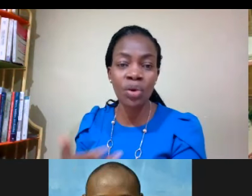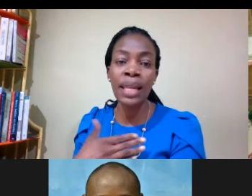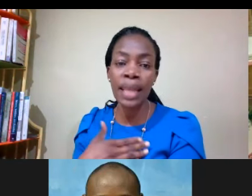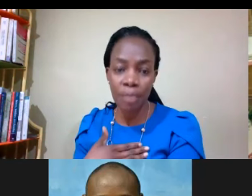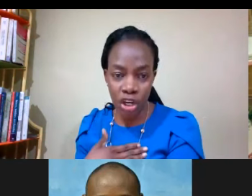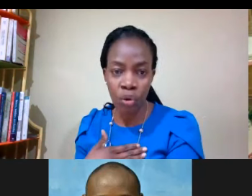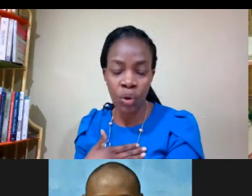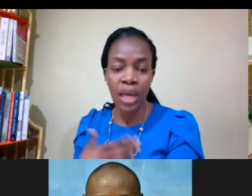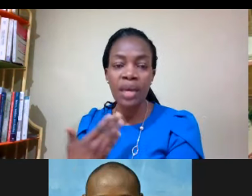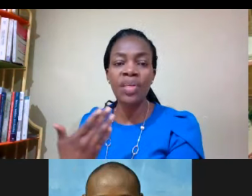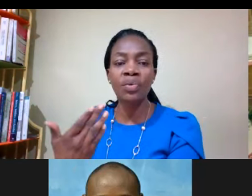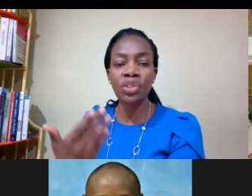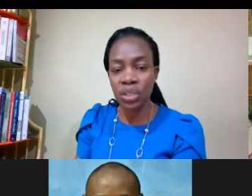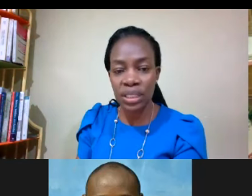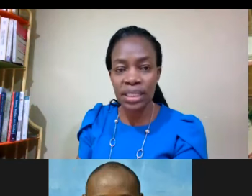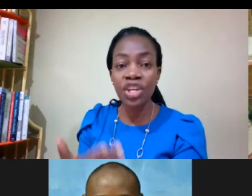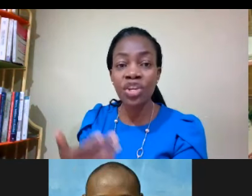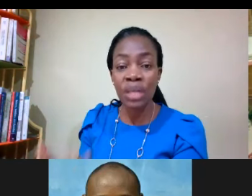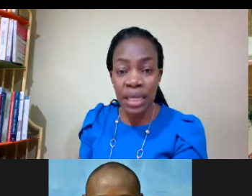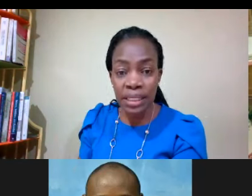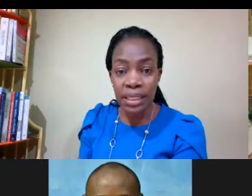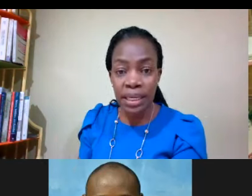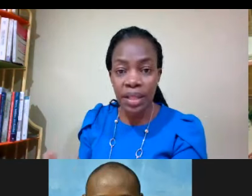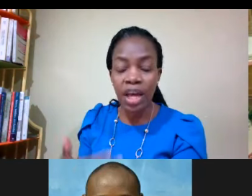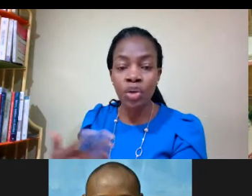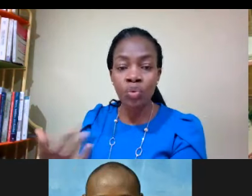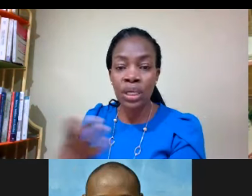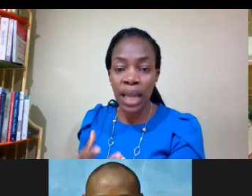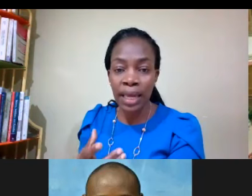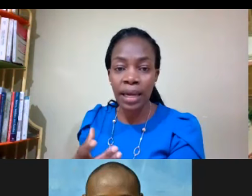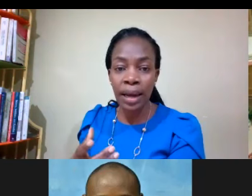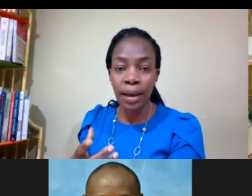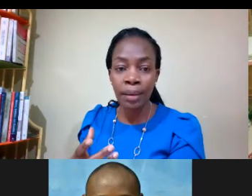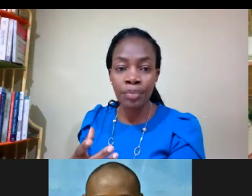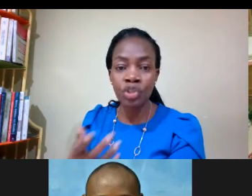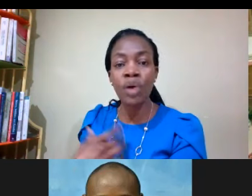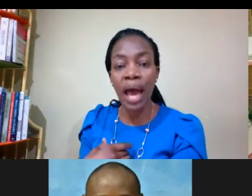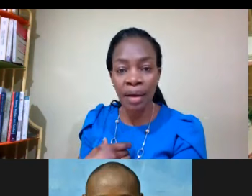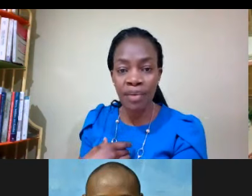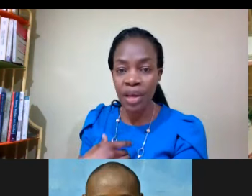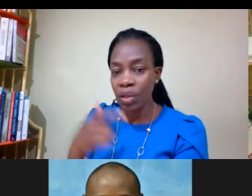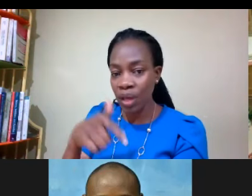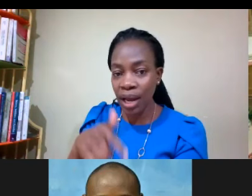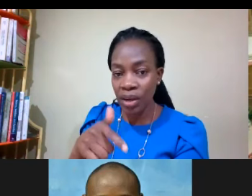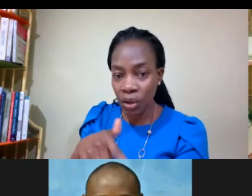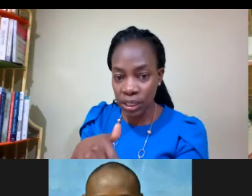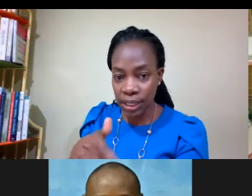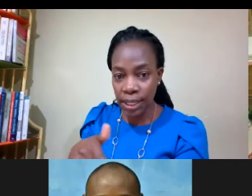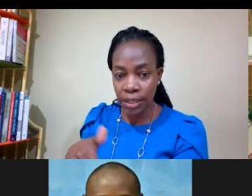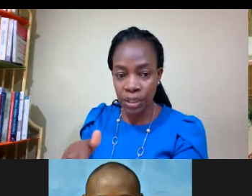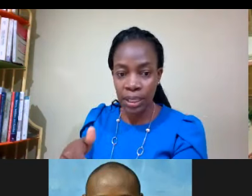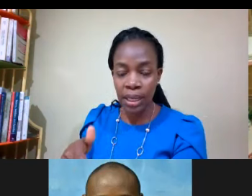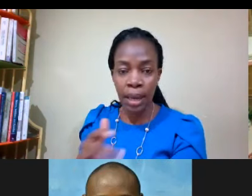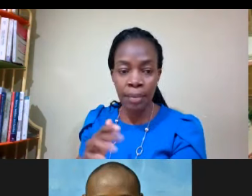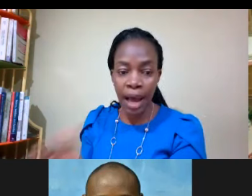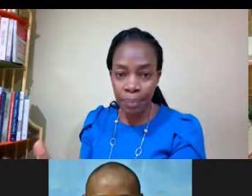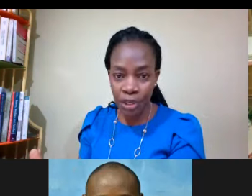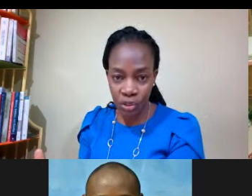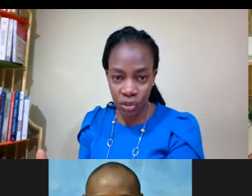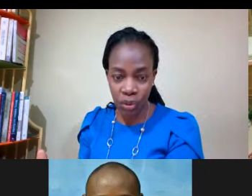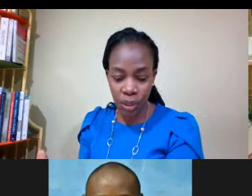resources to you and let me know if there are resources that you need, that you would like to have that are not included.